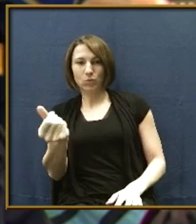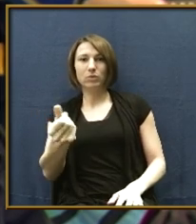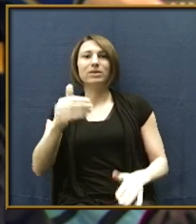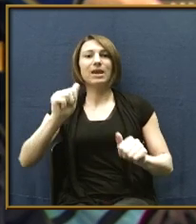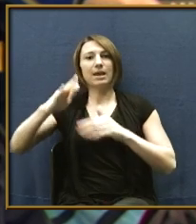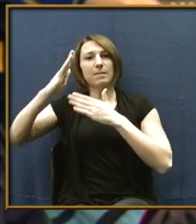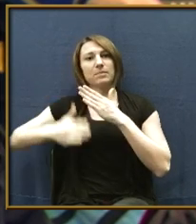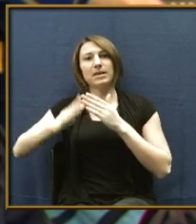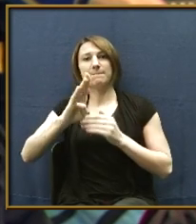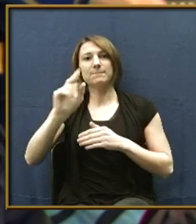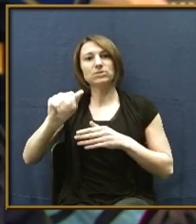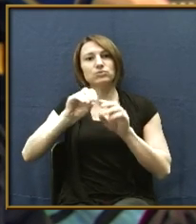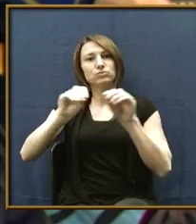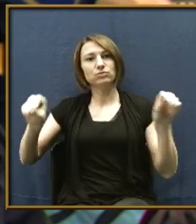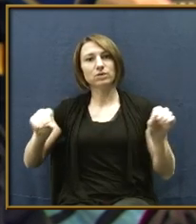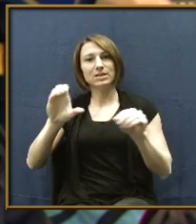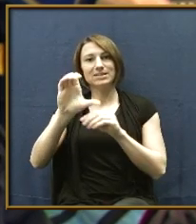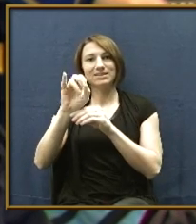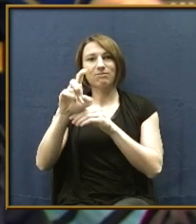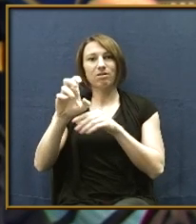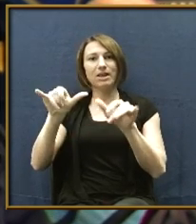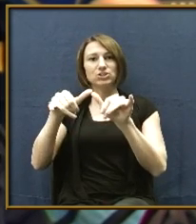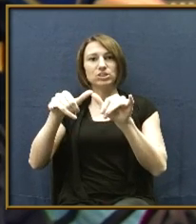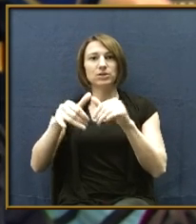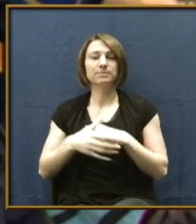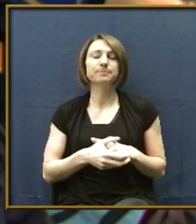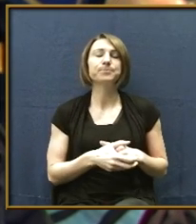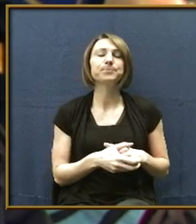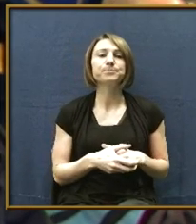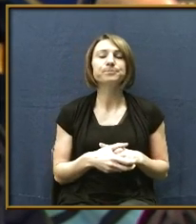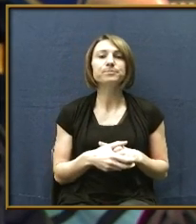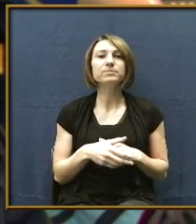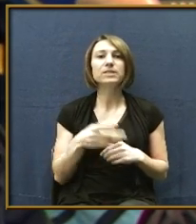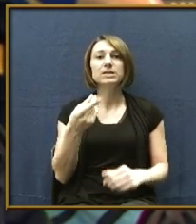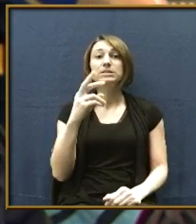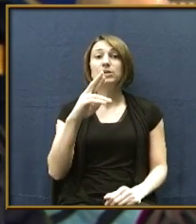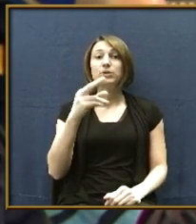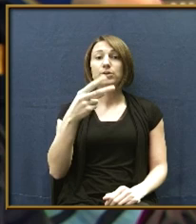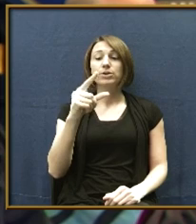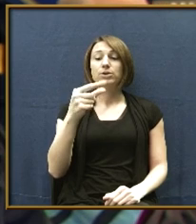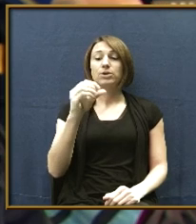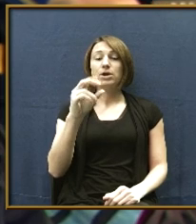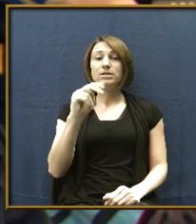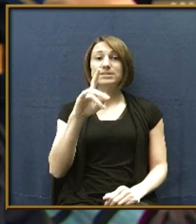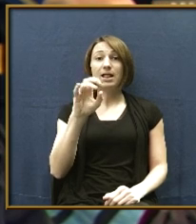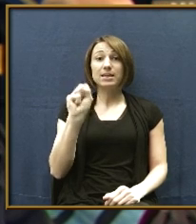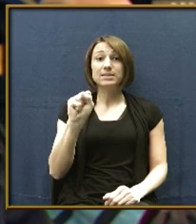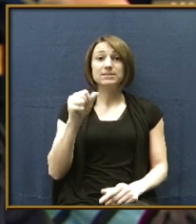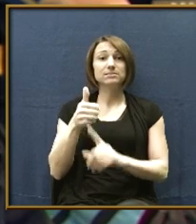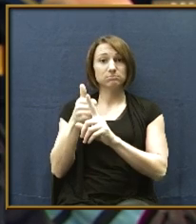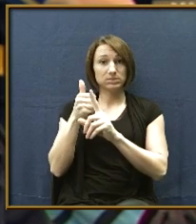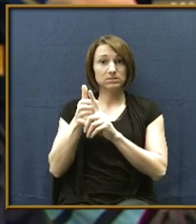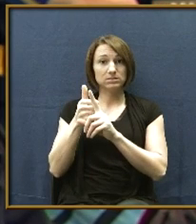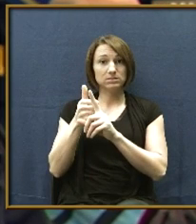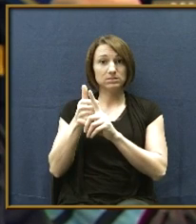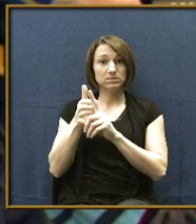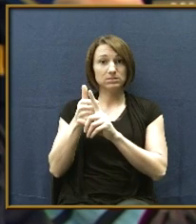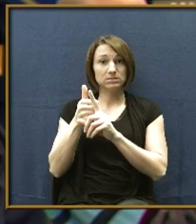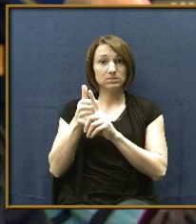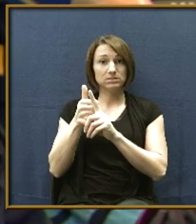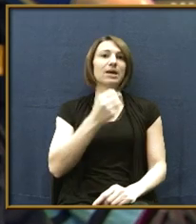their bachelor's degree in civil engineering. Dr. Gonzalez has actually been at Southwest Texas